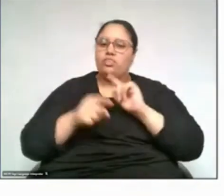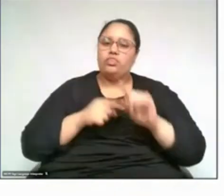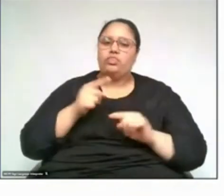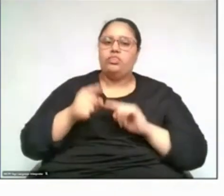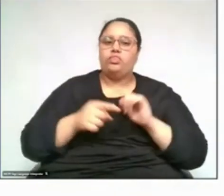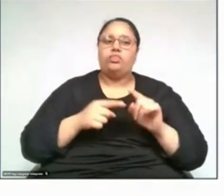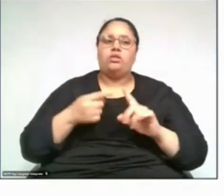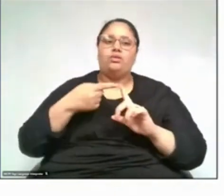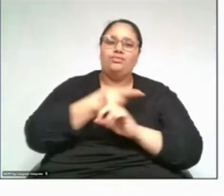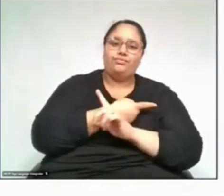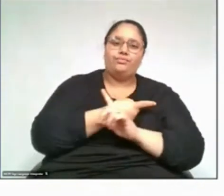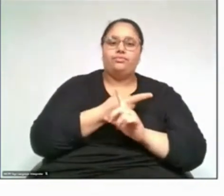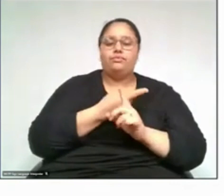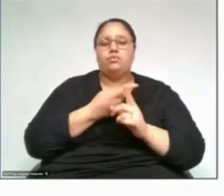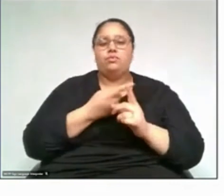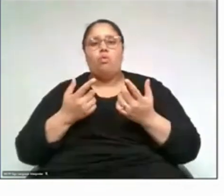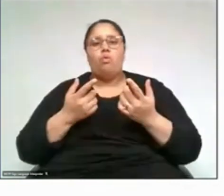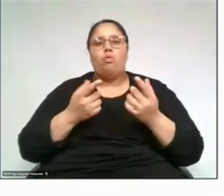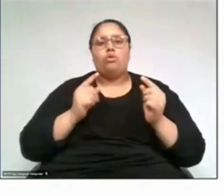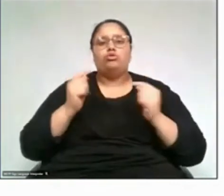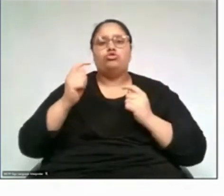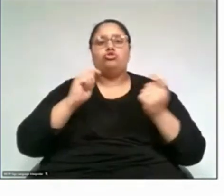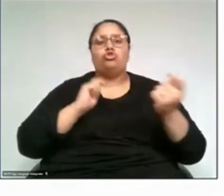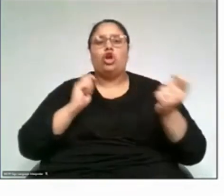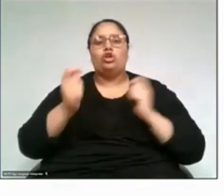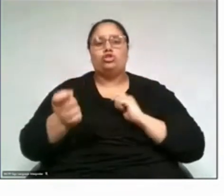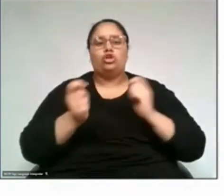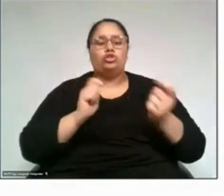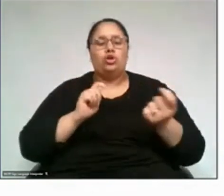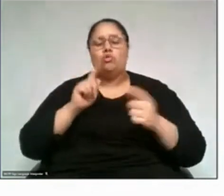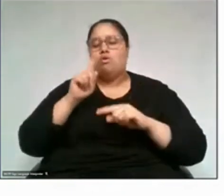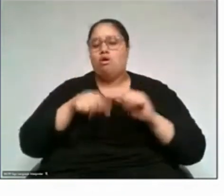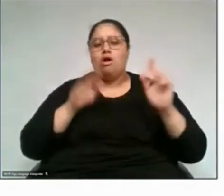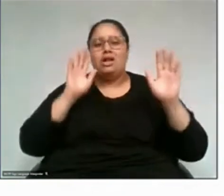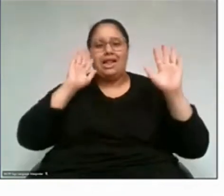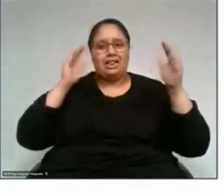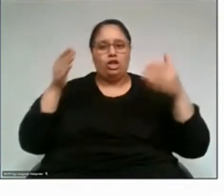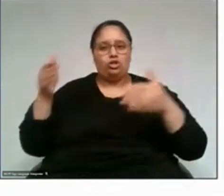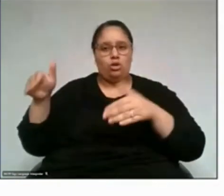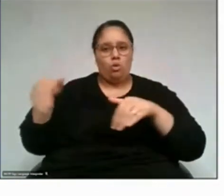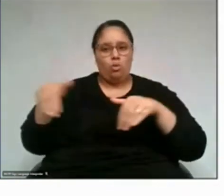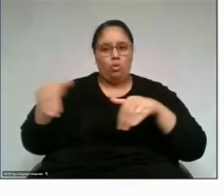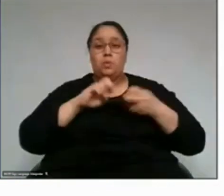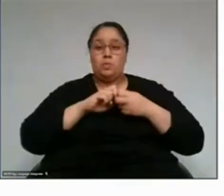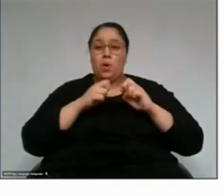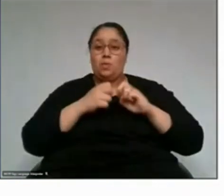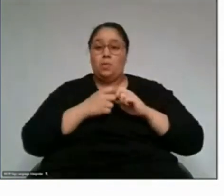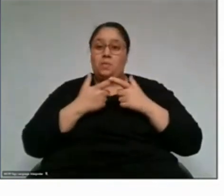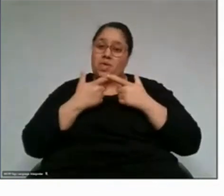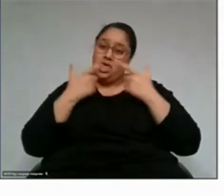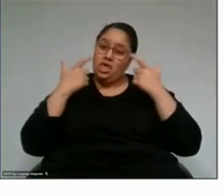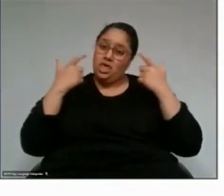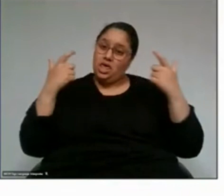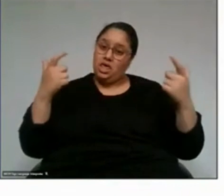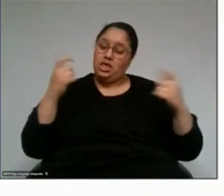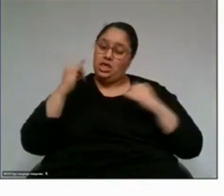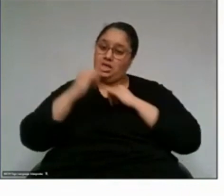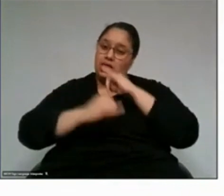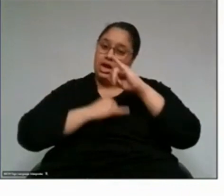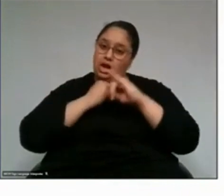deflecting, zigzagging, or pirouetting will draw attention away from the monumental international